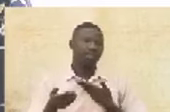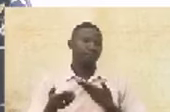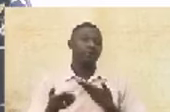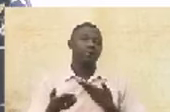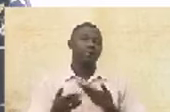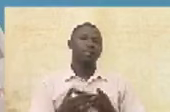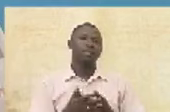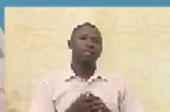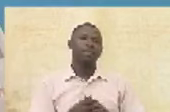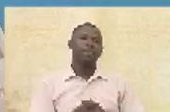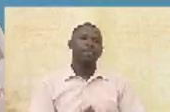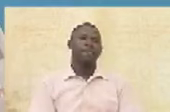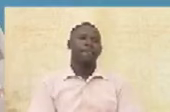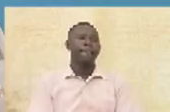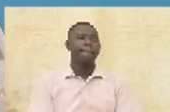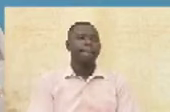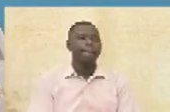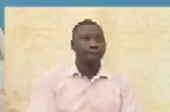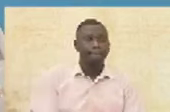Can